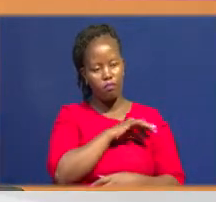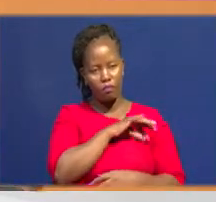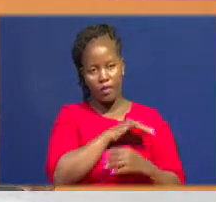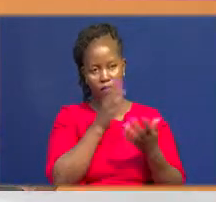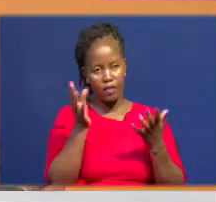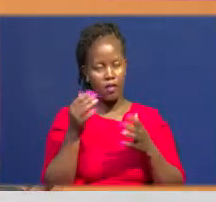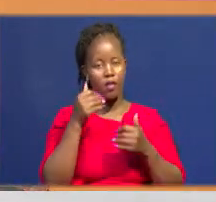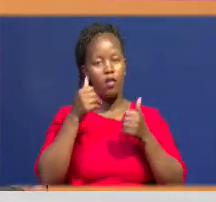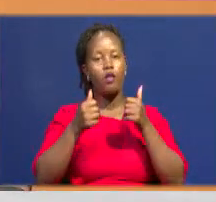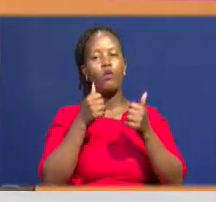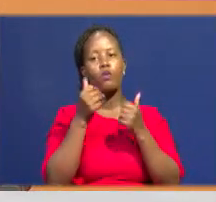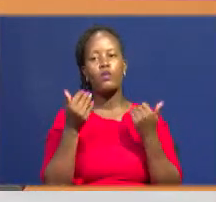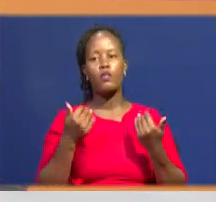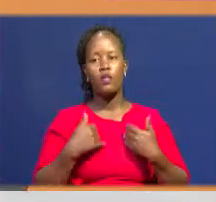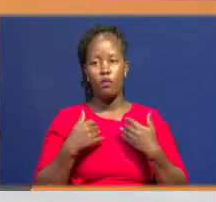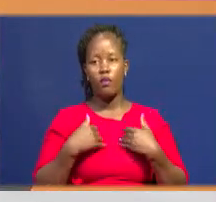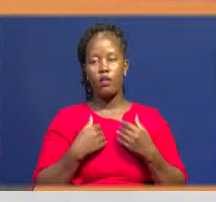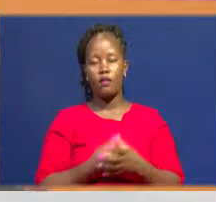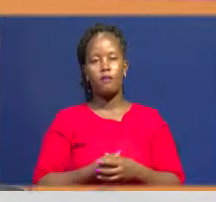wild one,